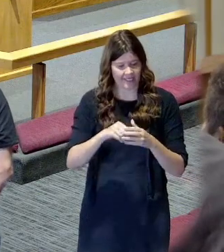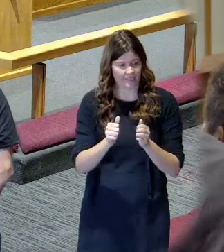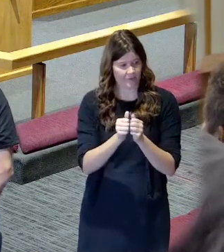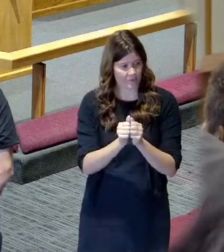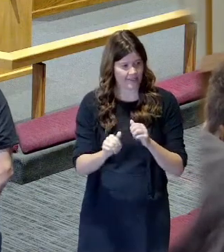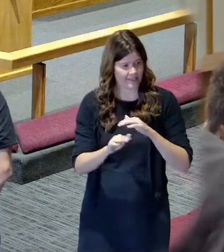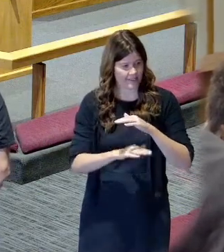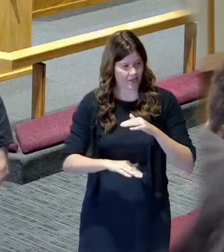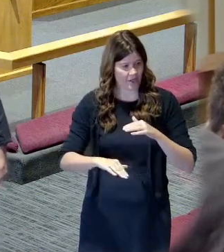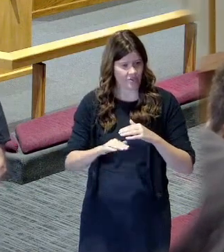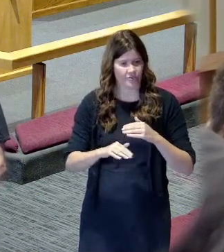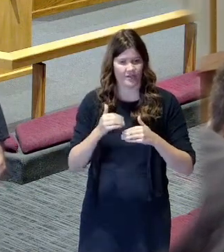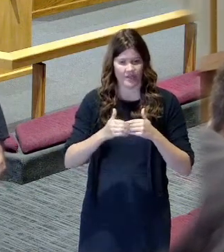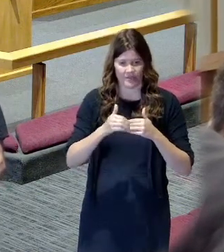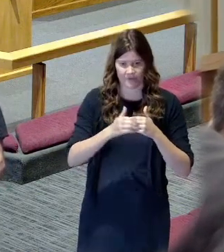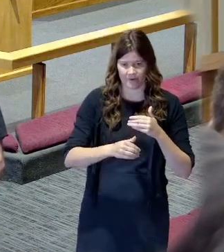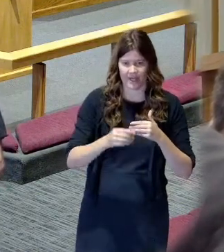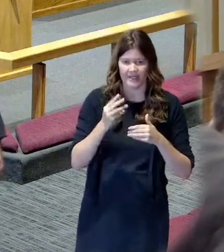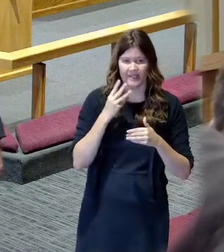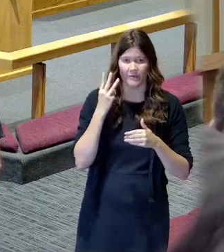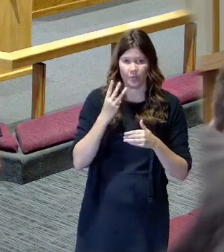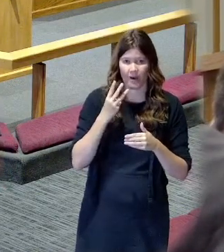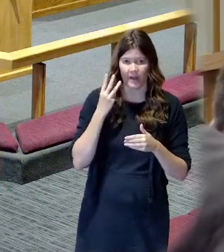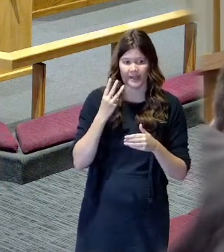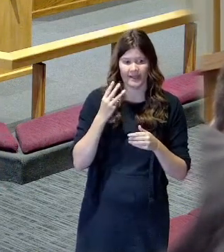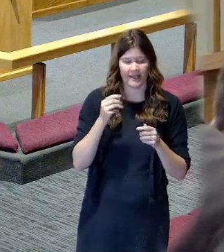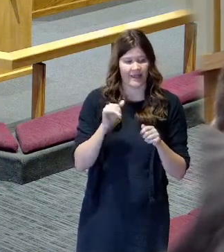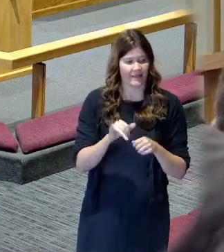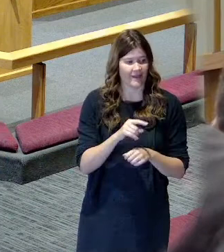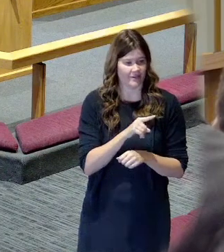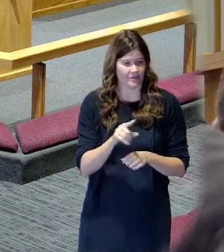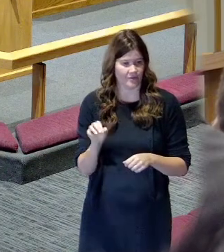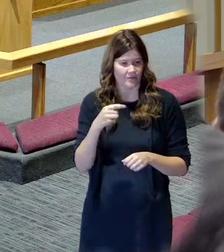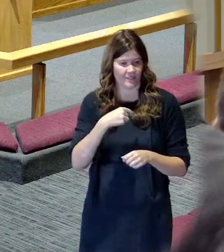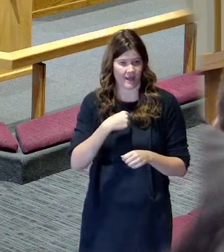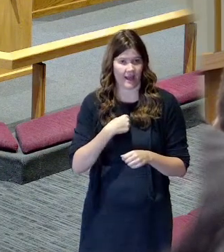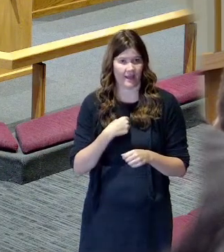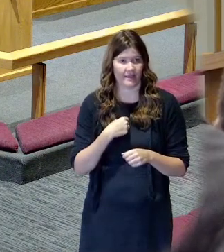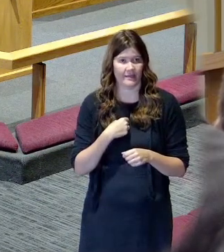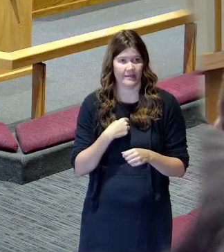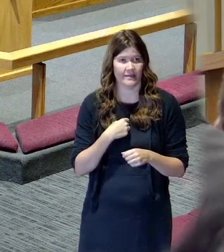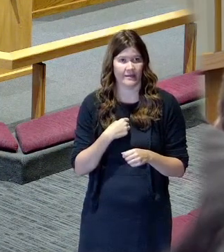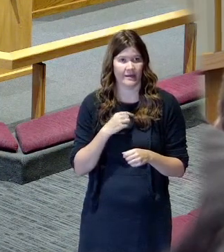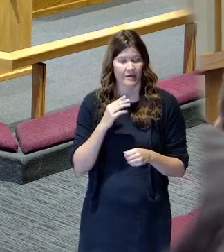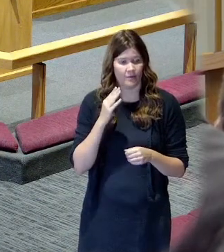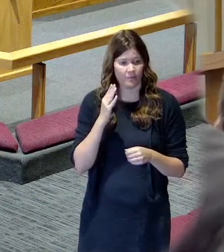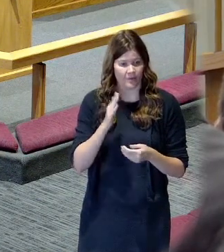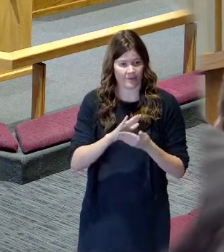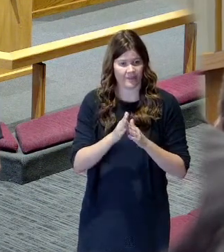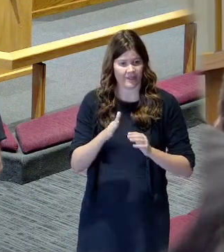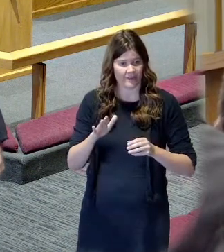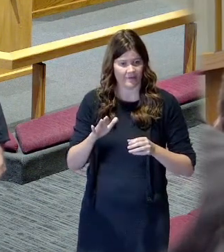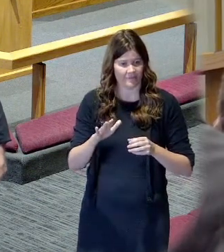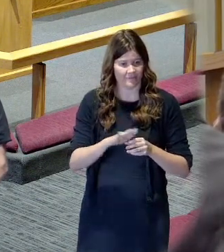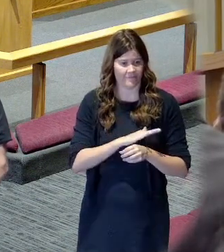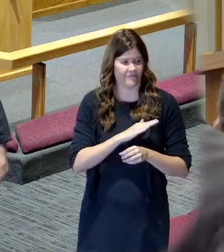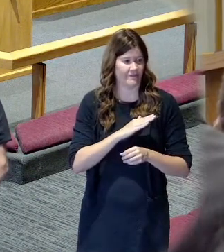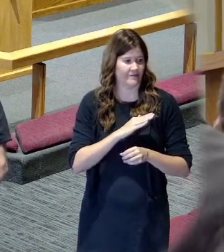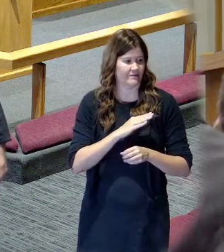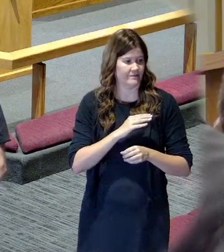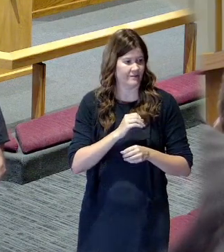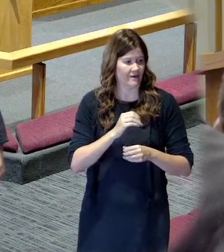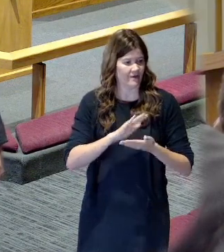everyday elements of bread and wine, that you and I would be filled, forgiven, and